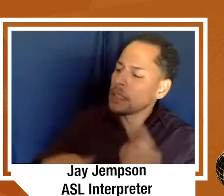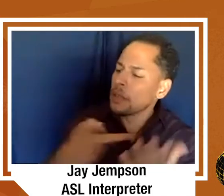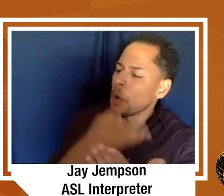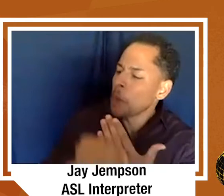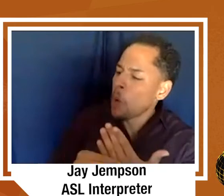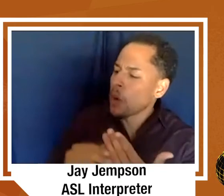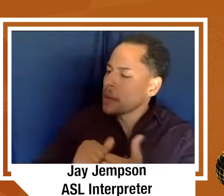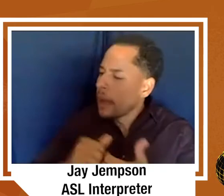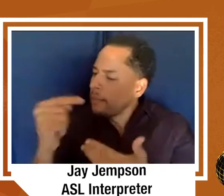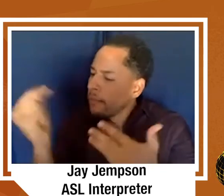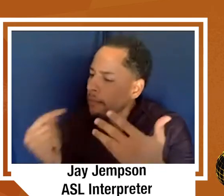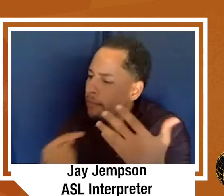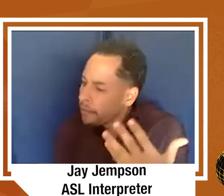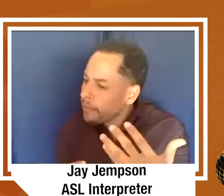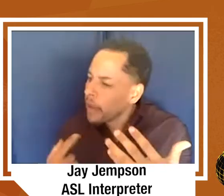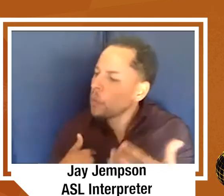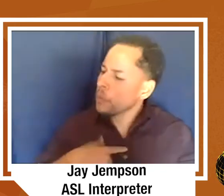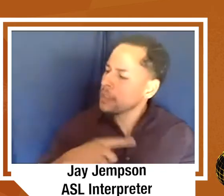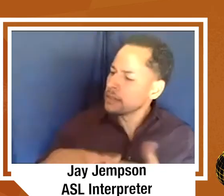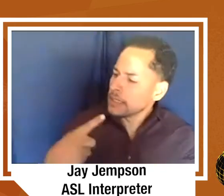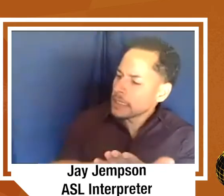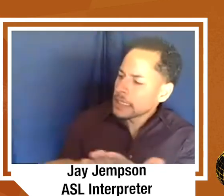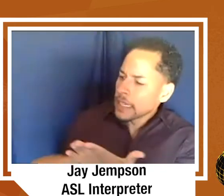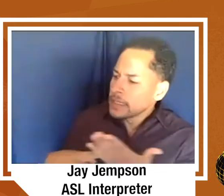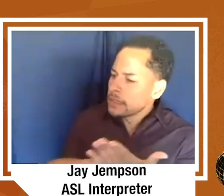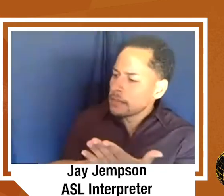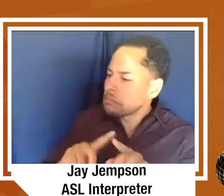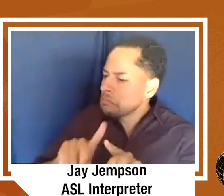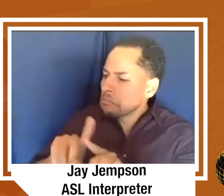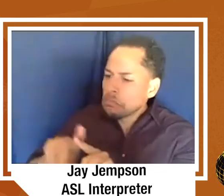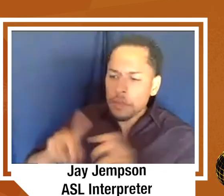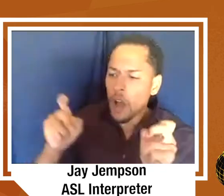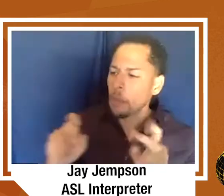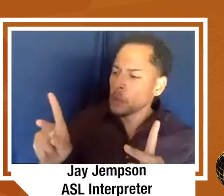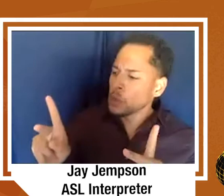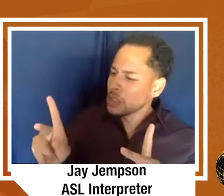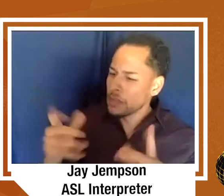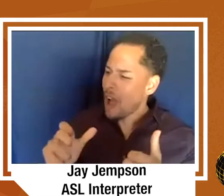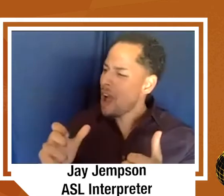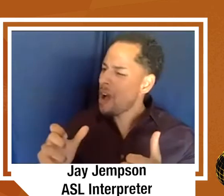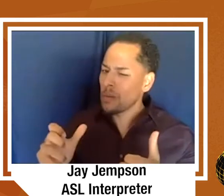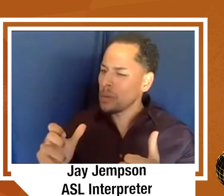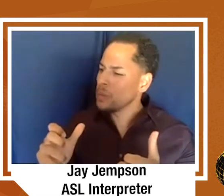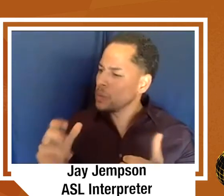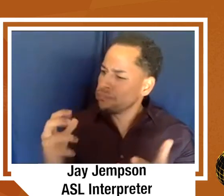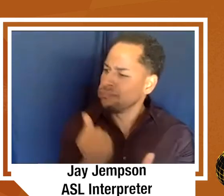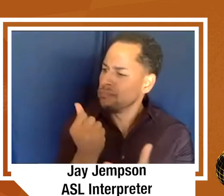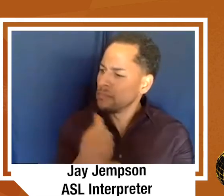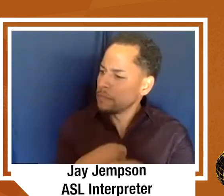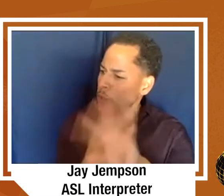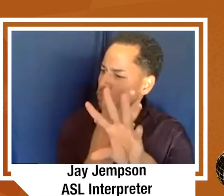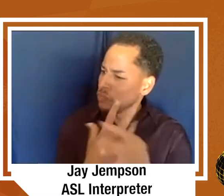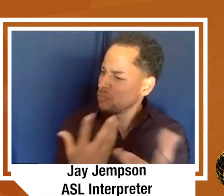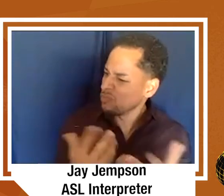programming. And we had been talking about doing some programming that brought us into the virtual